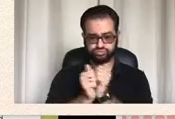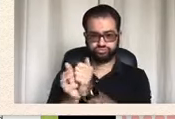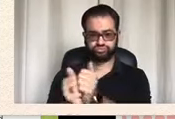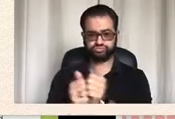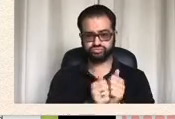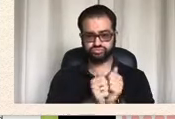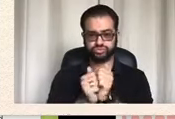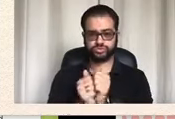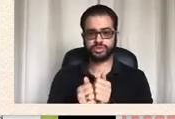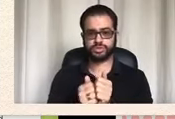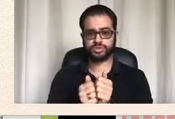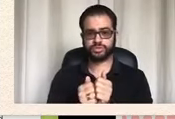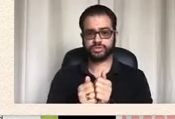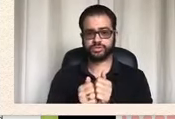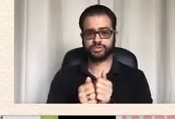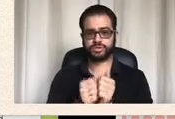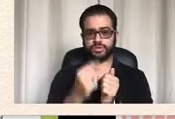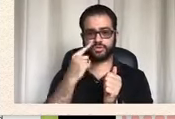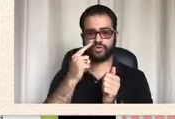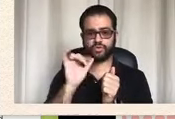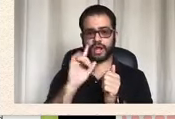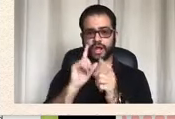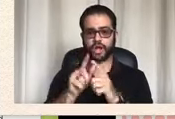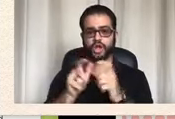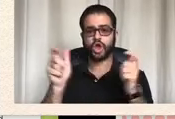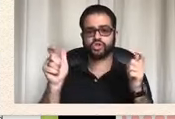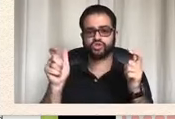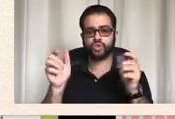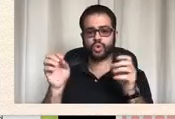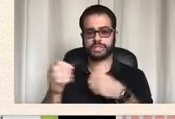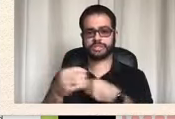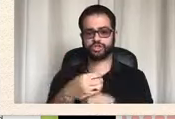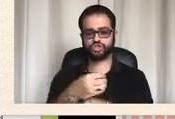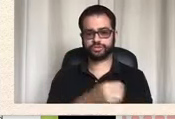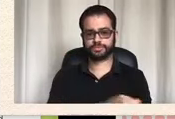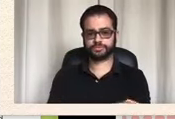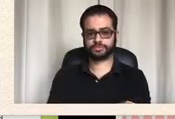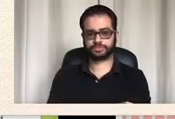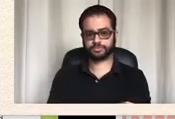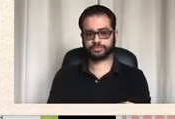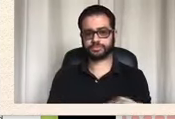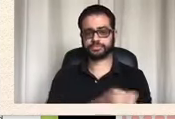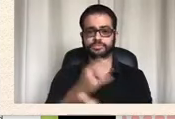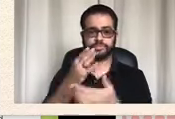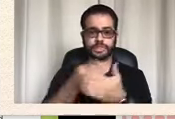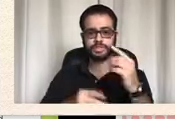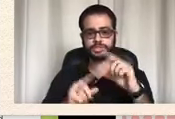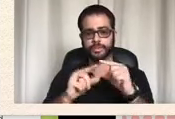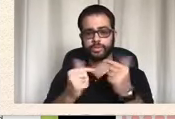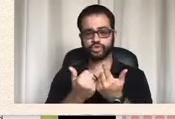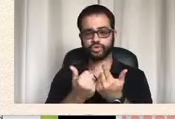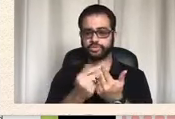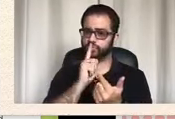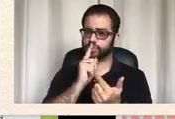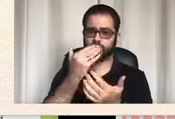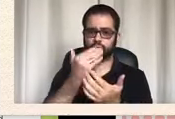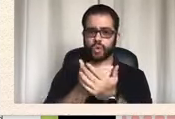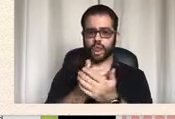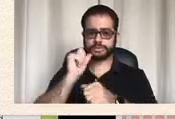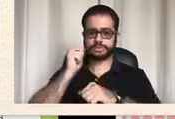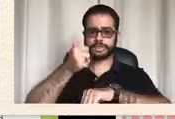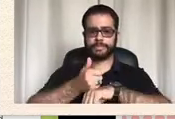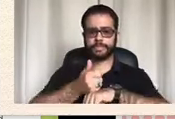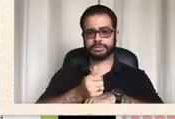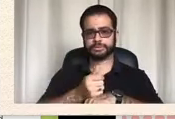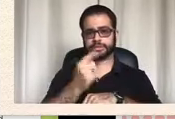as a larger organization. Some groups were well established, like People's